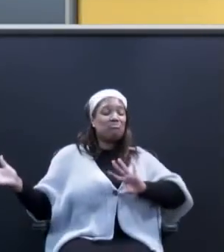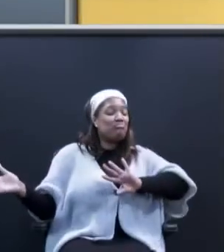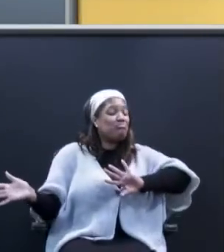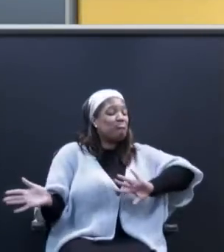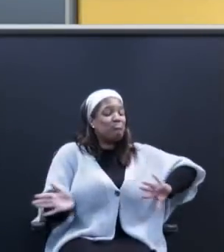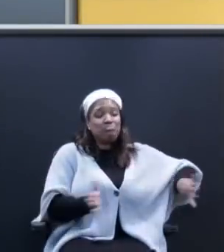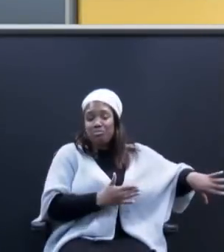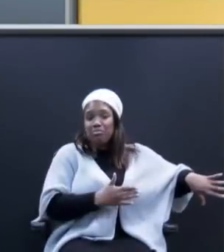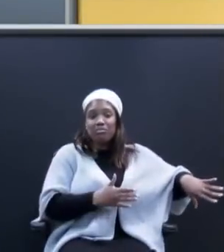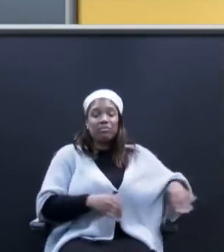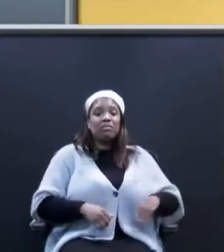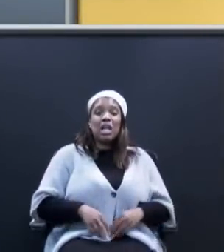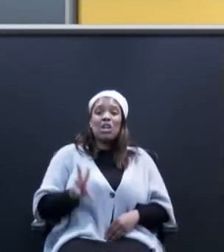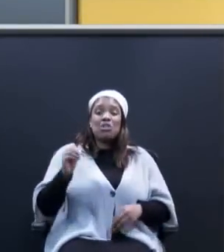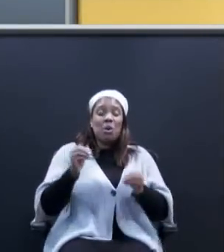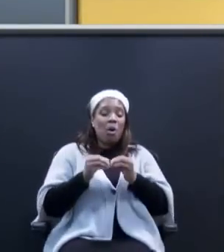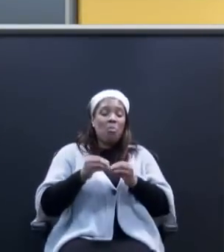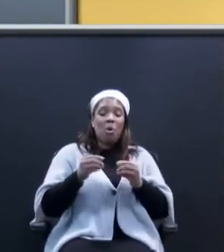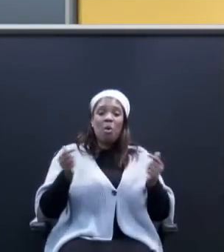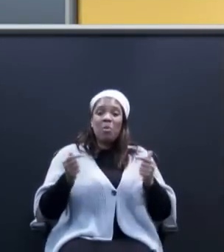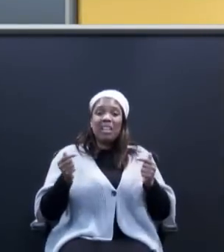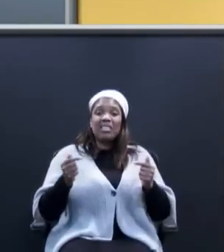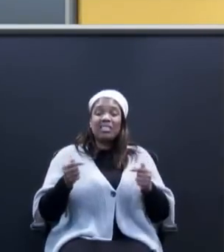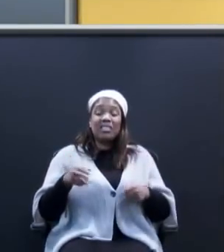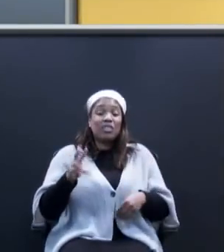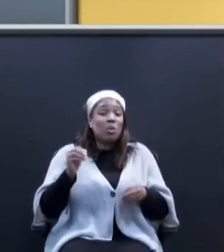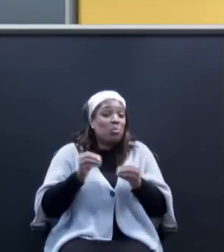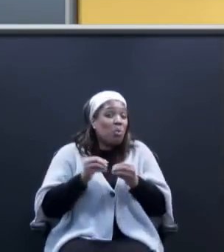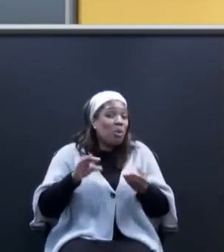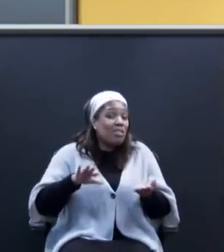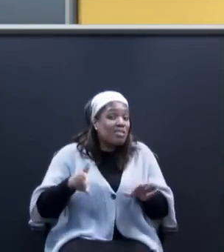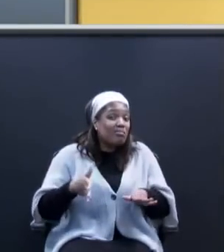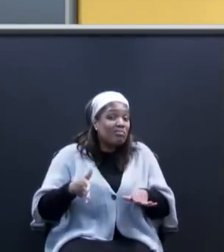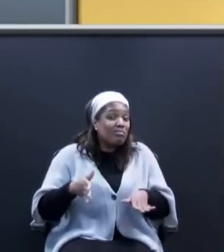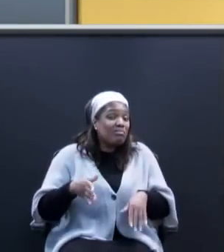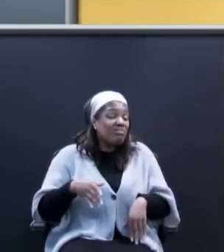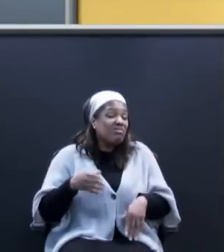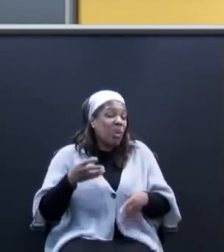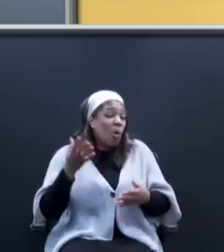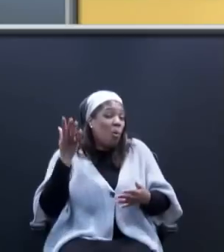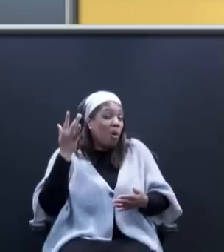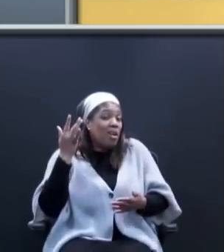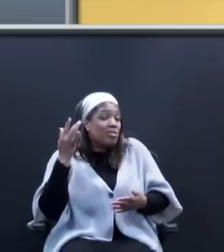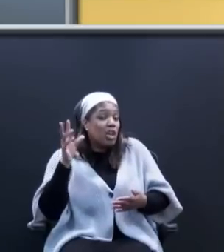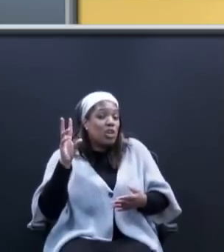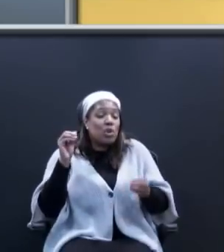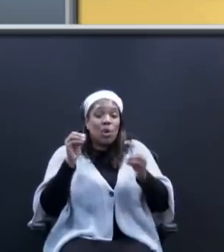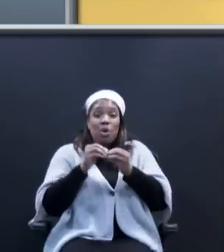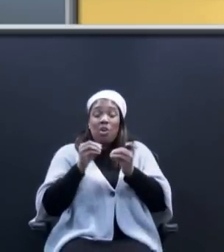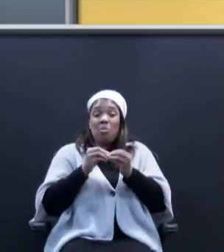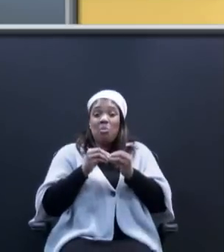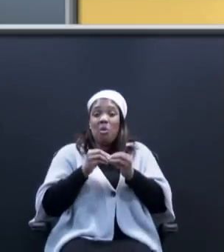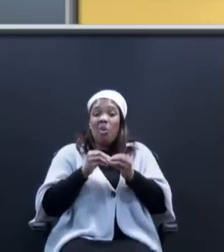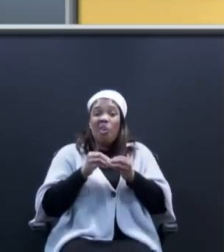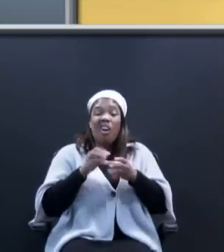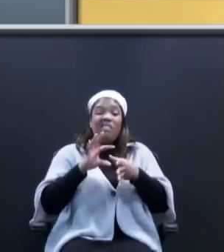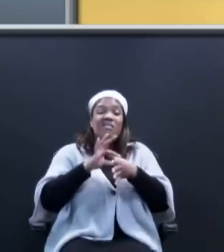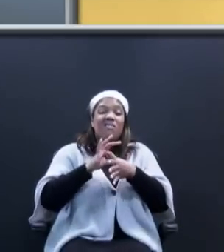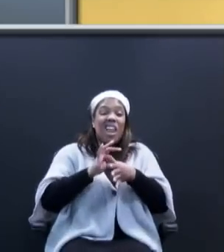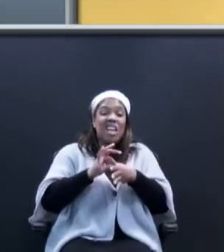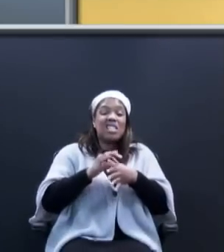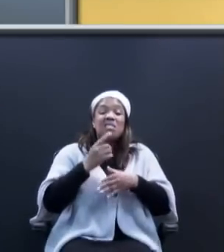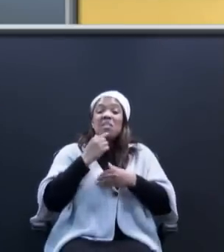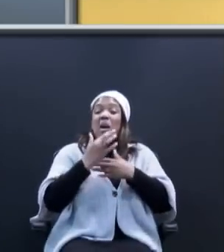nothing. Why? Because if there ain't no more death, then there ain't no more flesh and blood, is it? Skip down to verse 6 and read